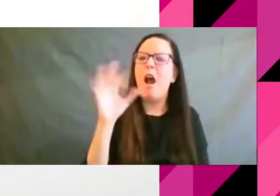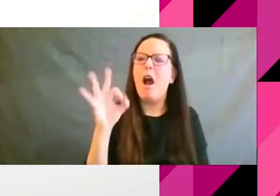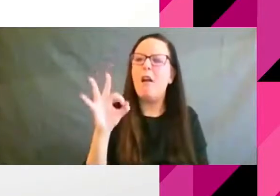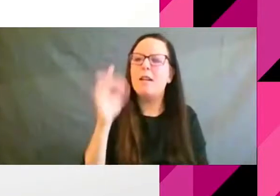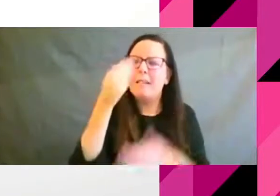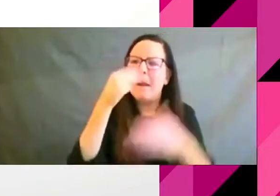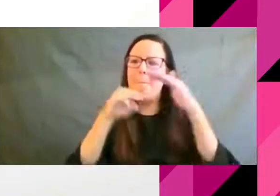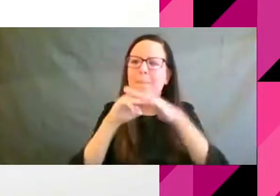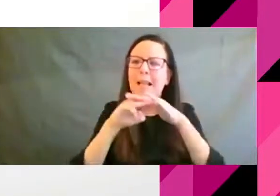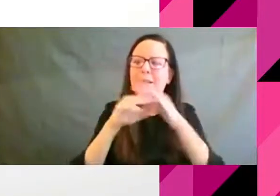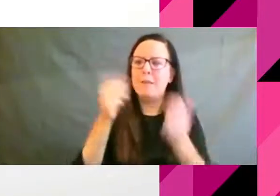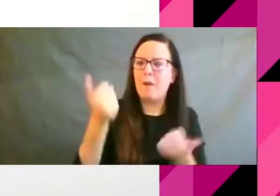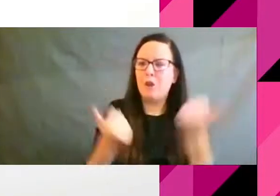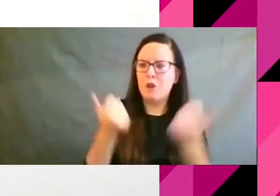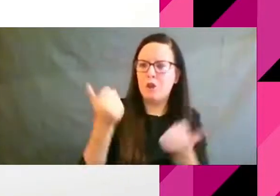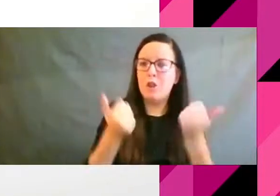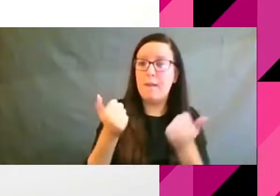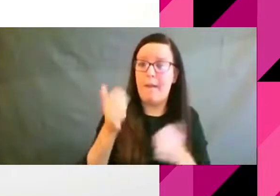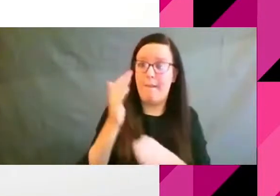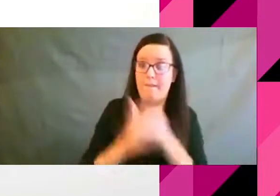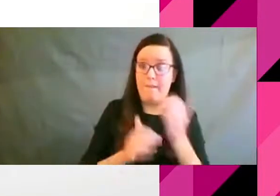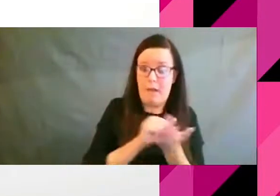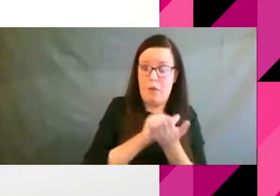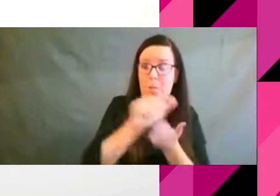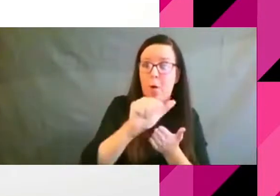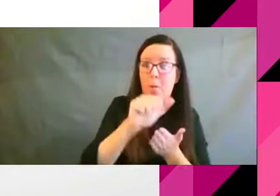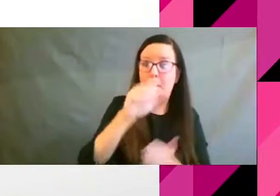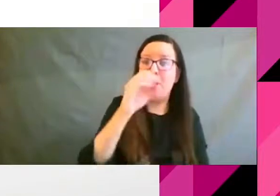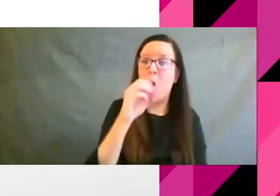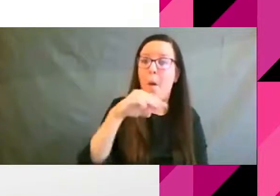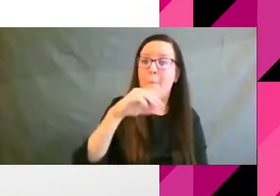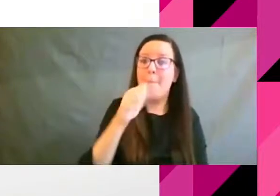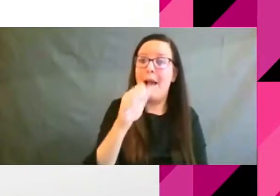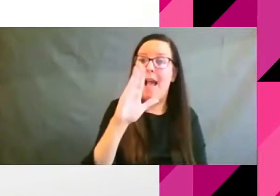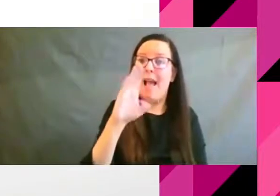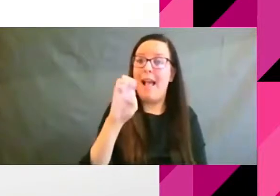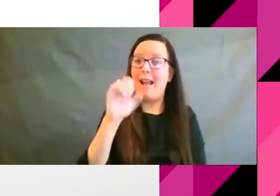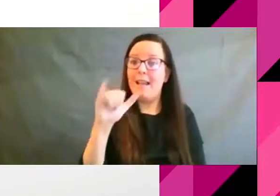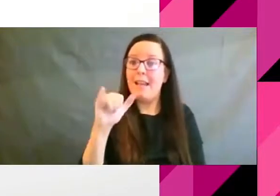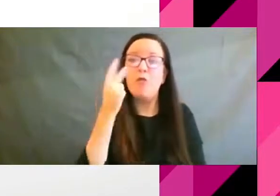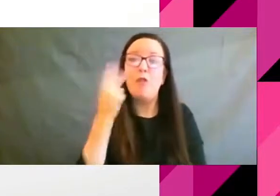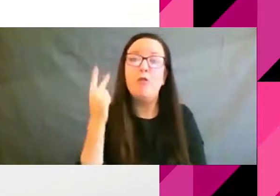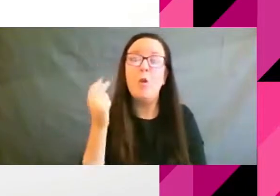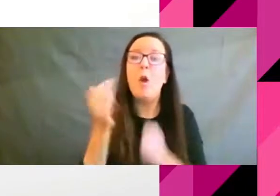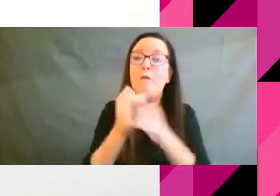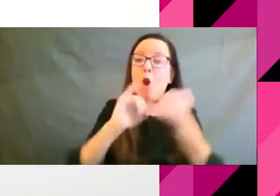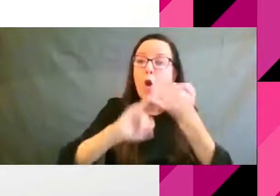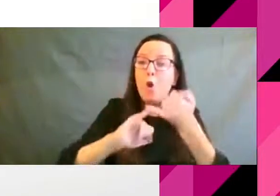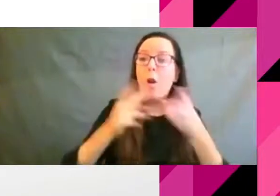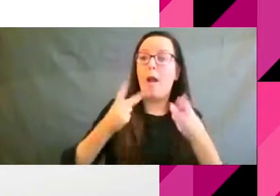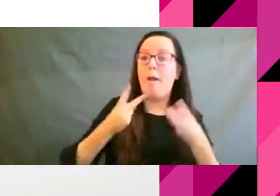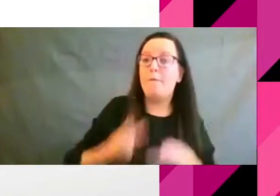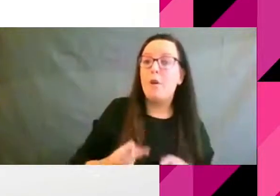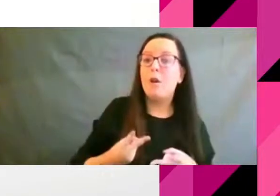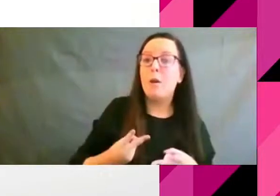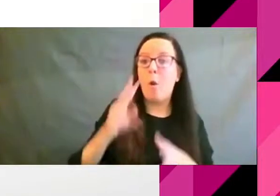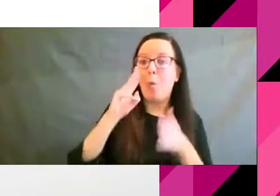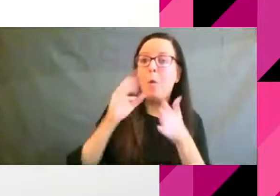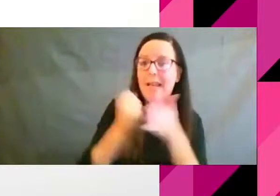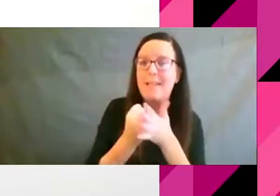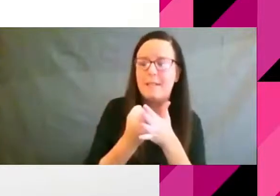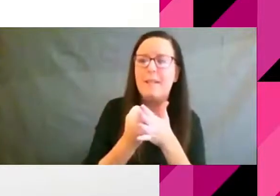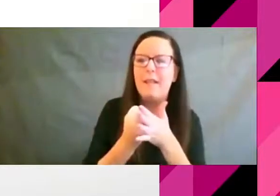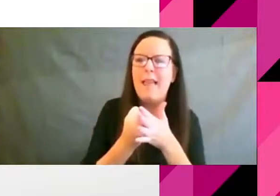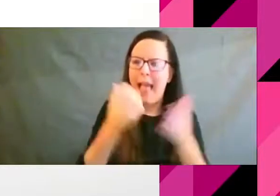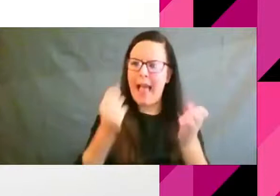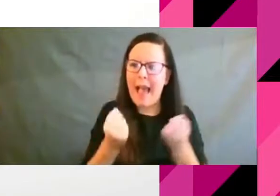Helen McEntee, published the O'Malley Review regarding protections for vulnerable witnesses. The review is a thorough and expert